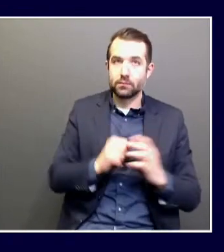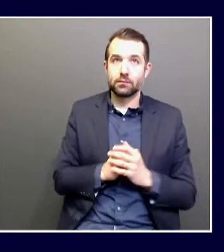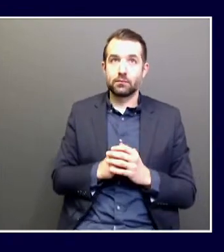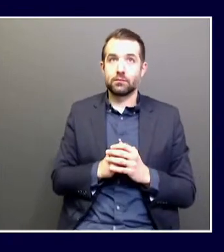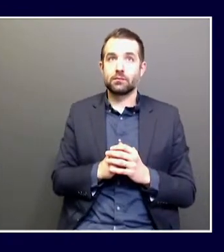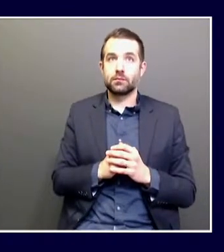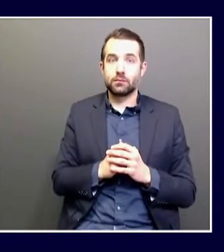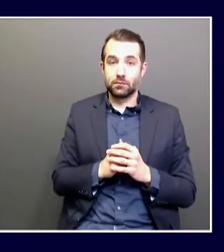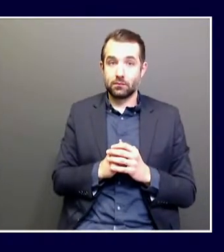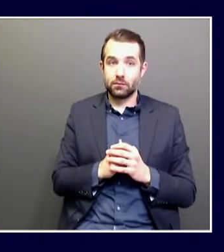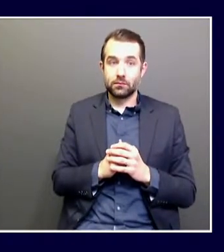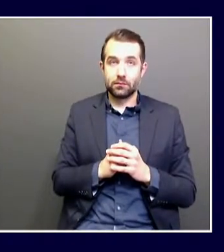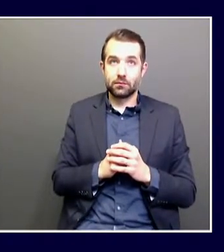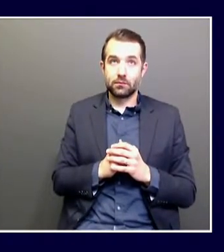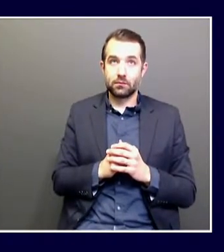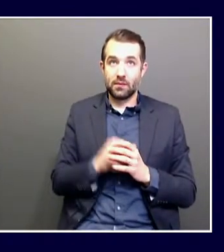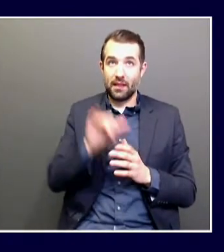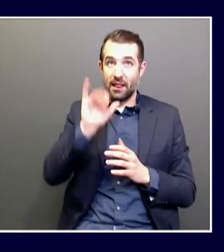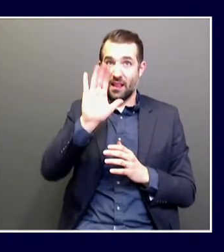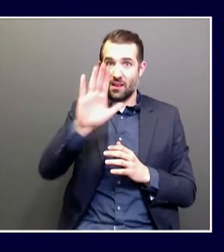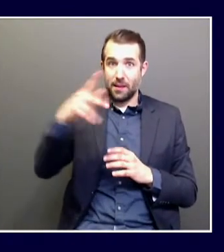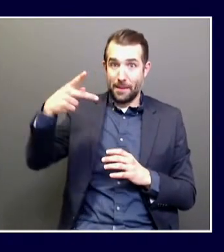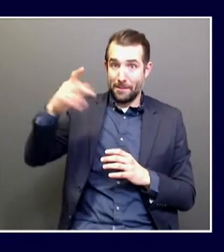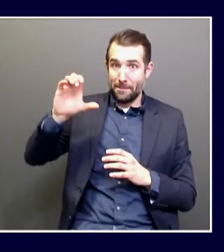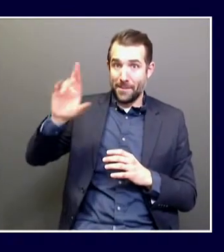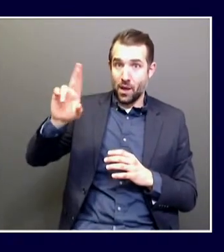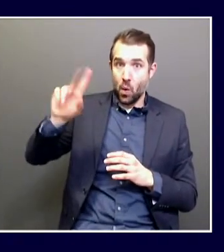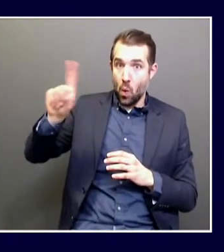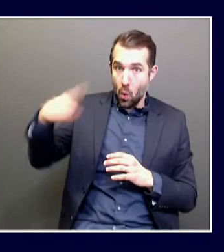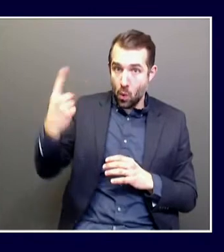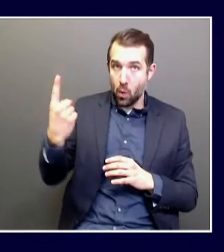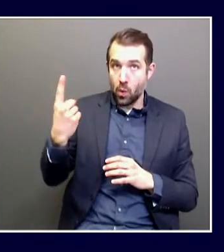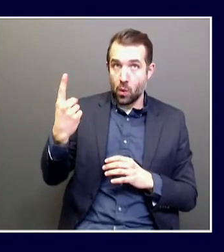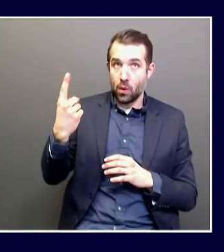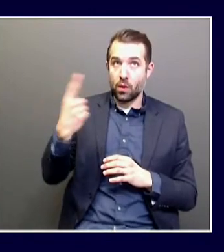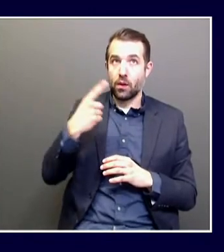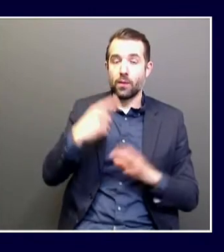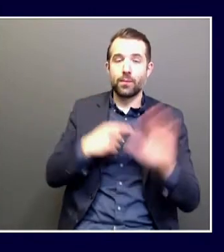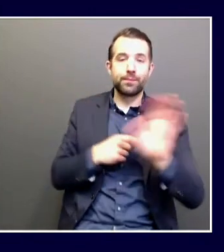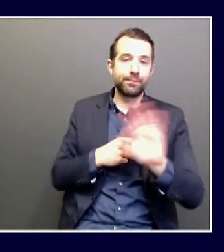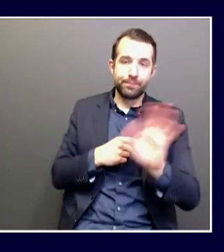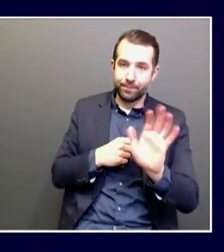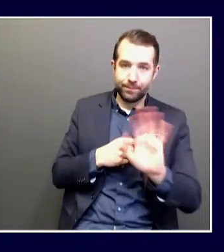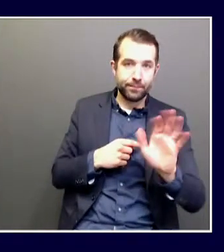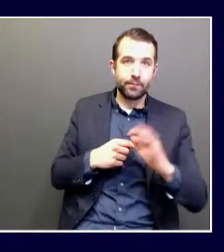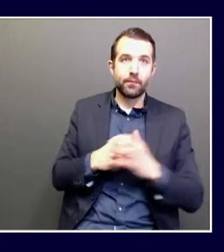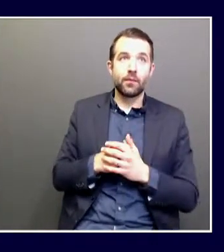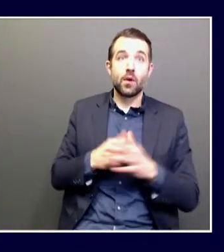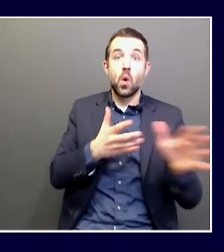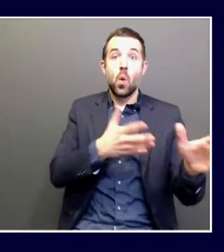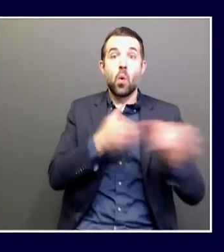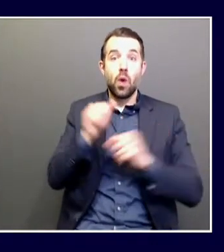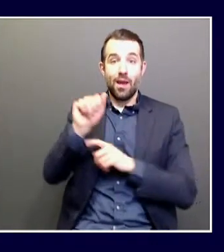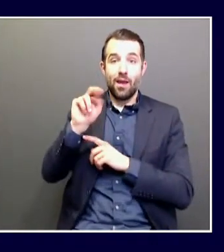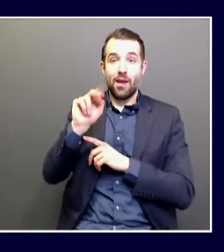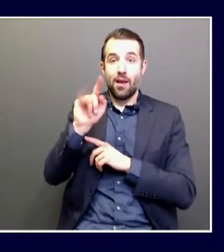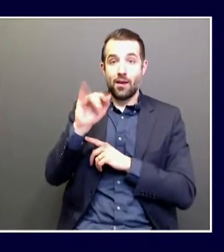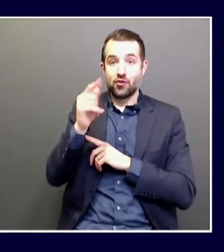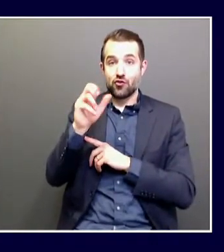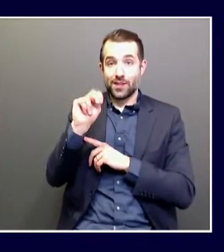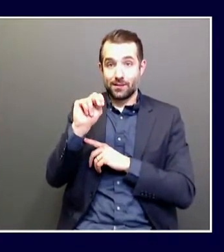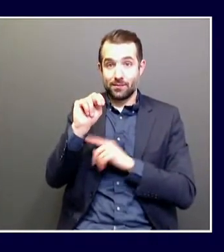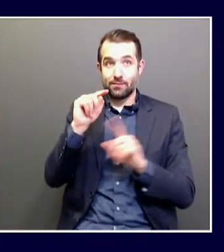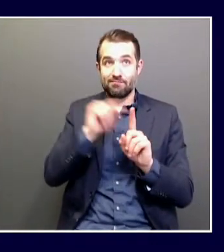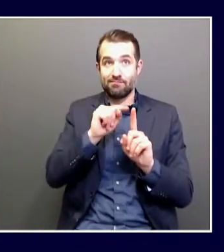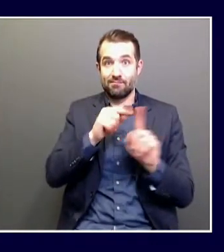PCR tests, correct? No, these represent both PCR as well as antigen tests that are reported to the Maine CDC. So